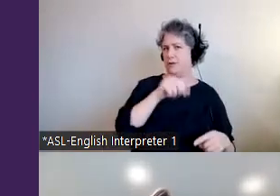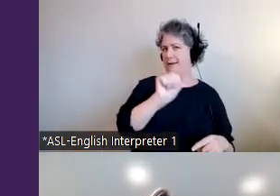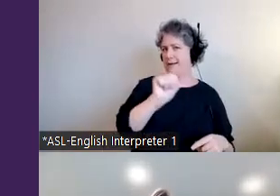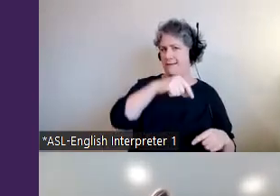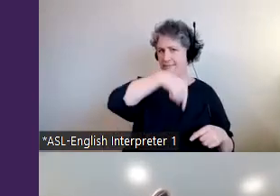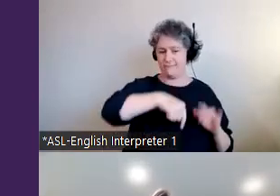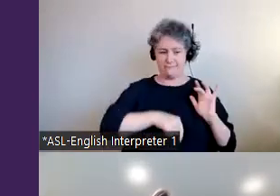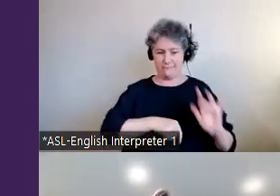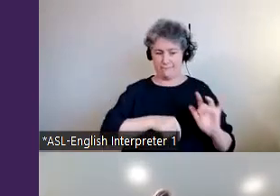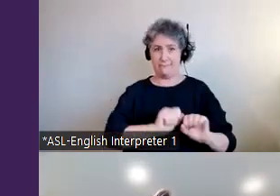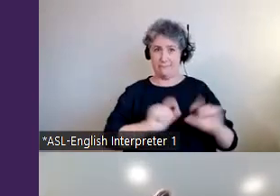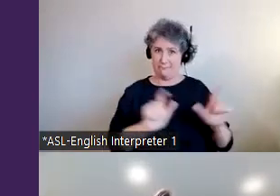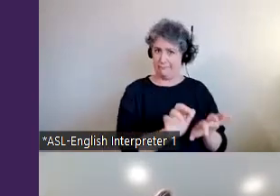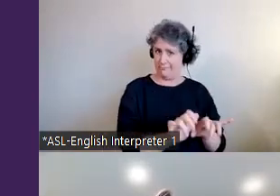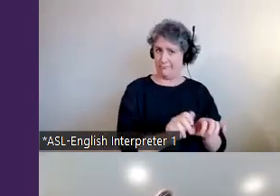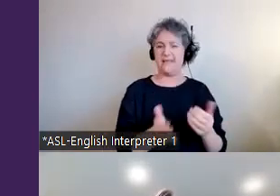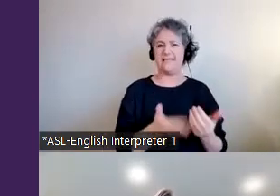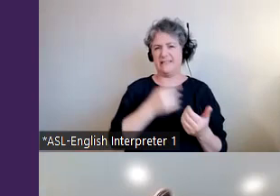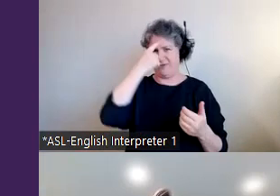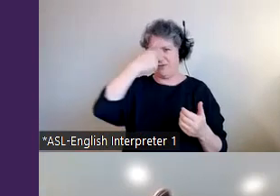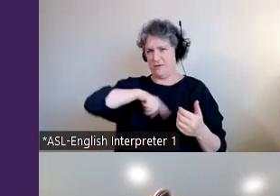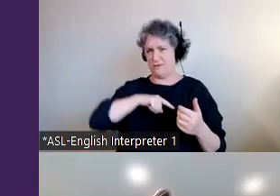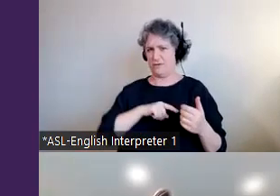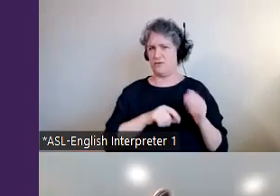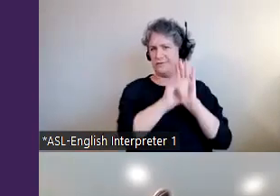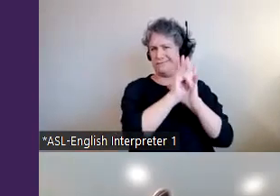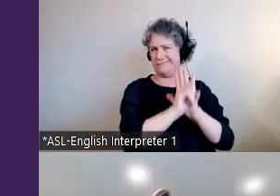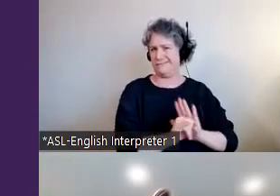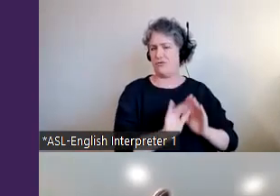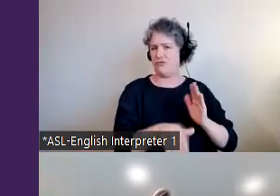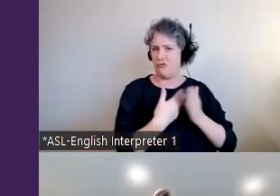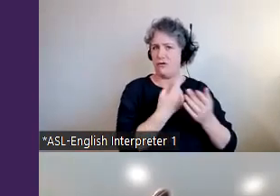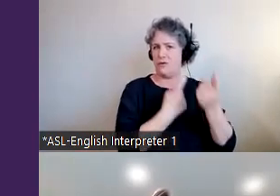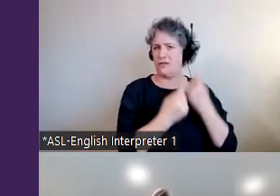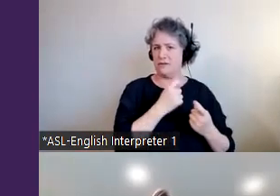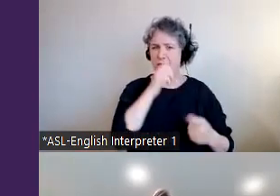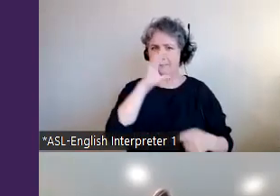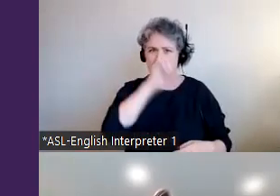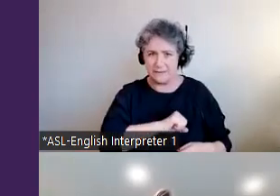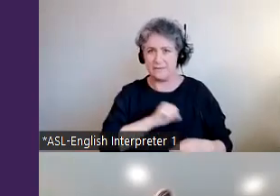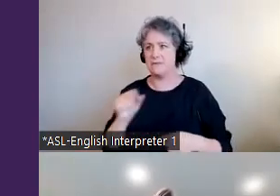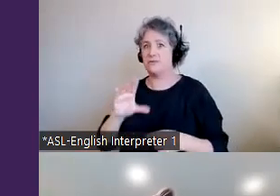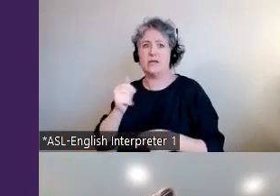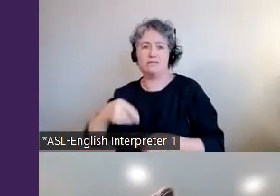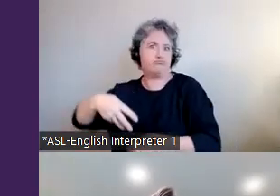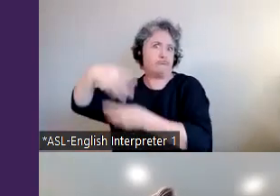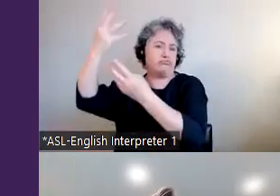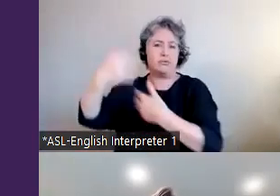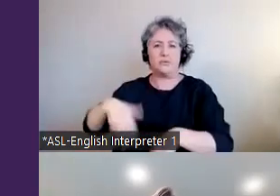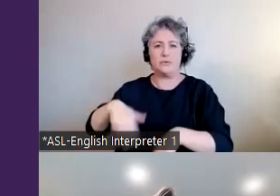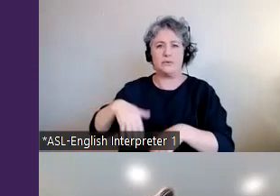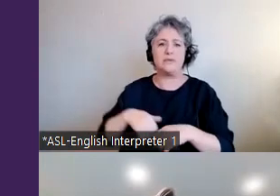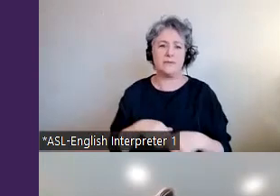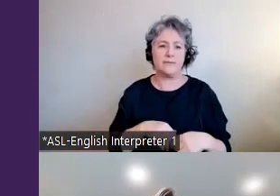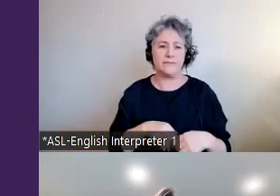box today. It makes it a lot easier for us to make sure that we don't miss your question during the session. We will be asking at the end of the